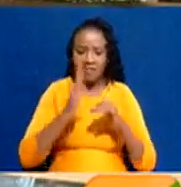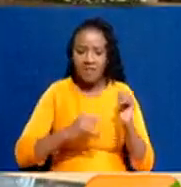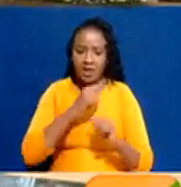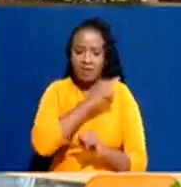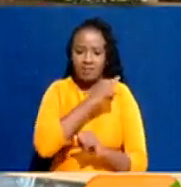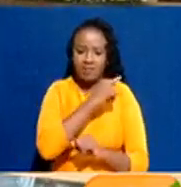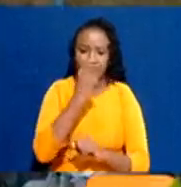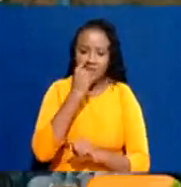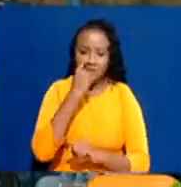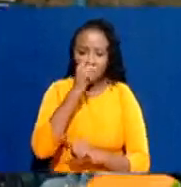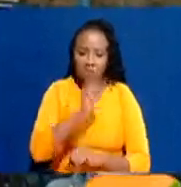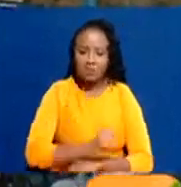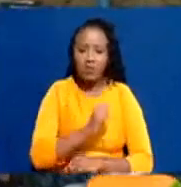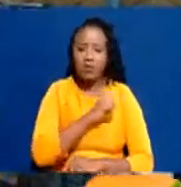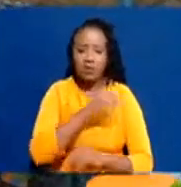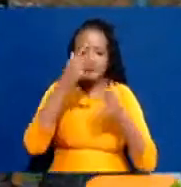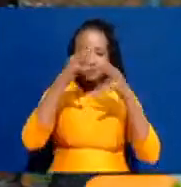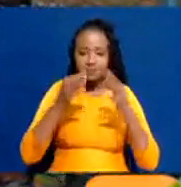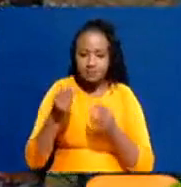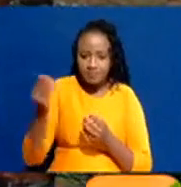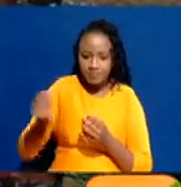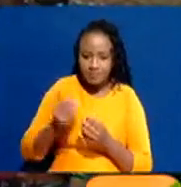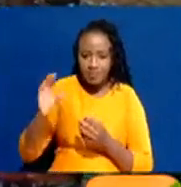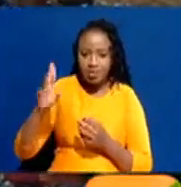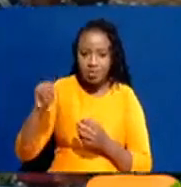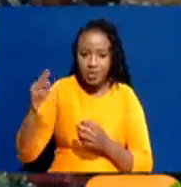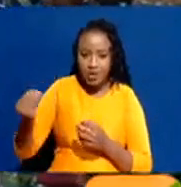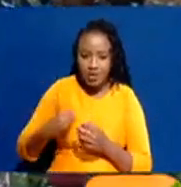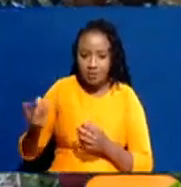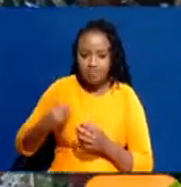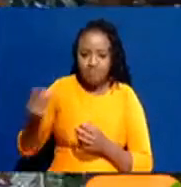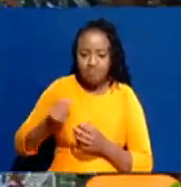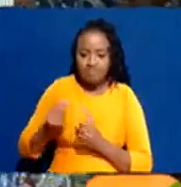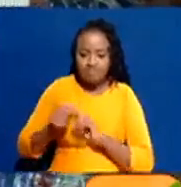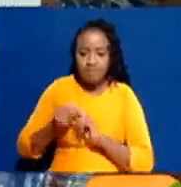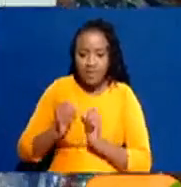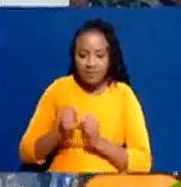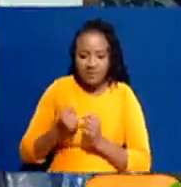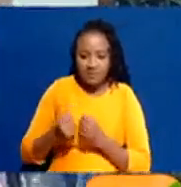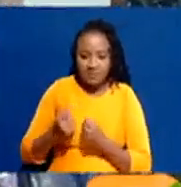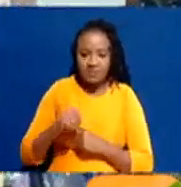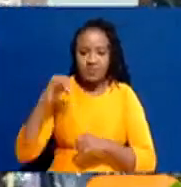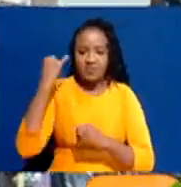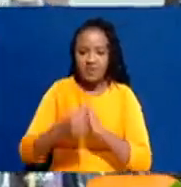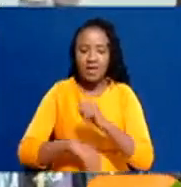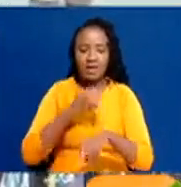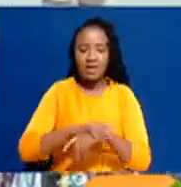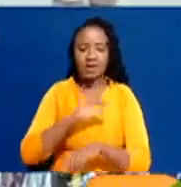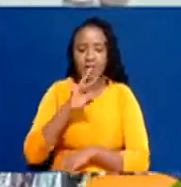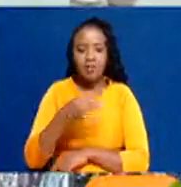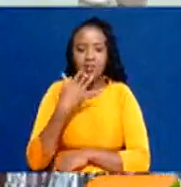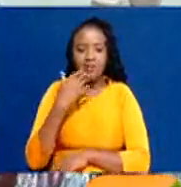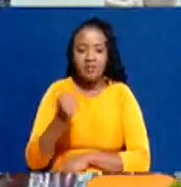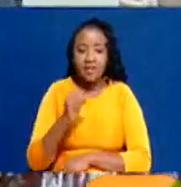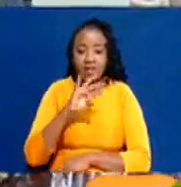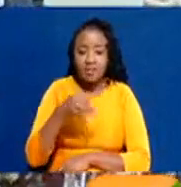his native country, he saved the money the UN gave them for food and came up with 3,500 Kenyan shillings, which